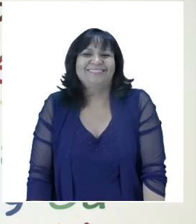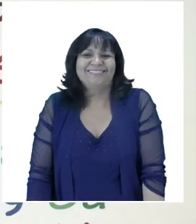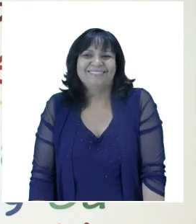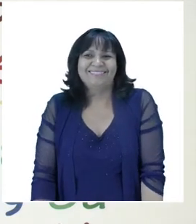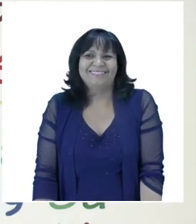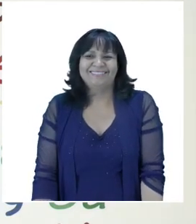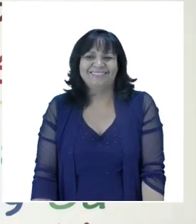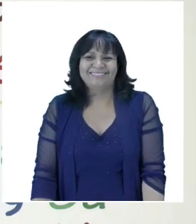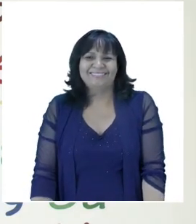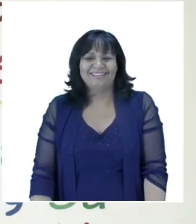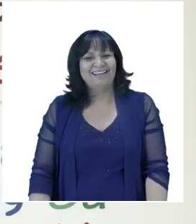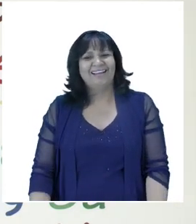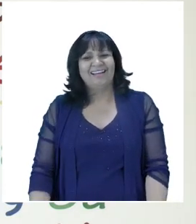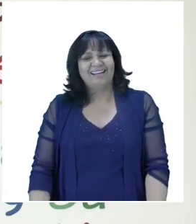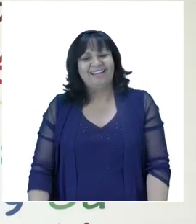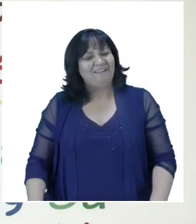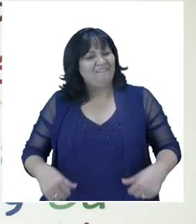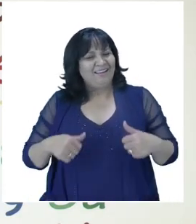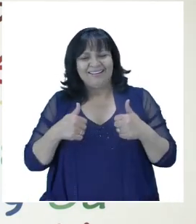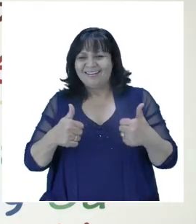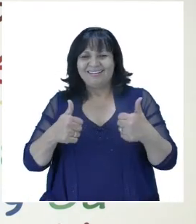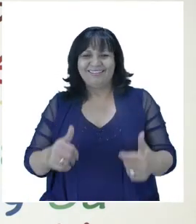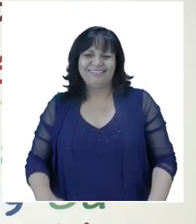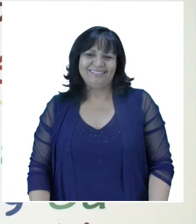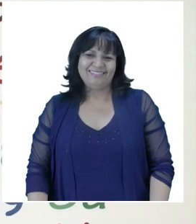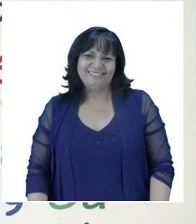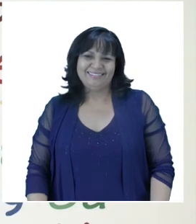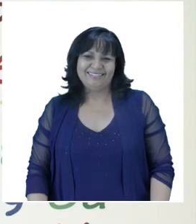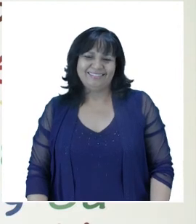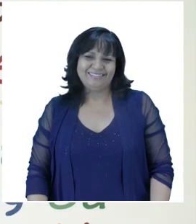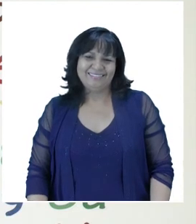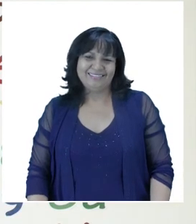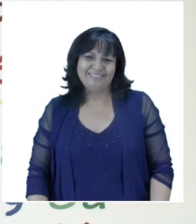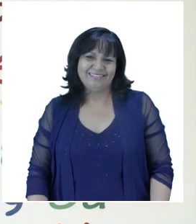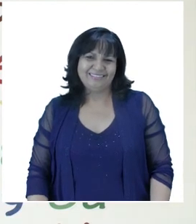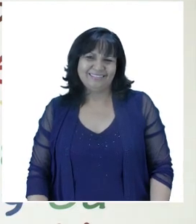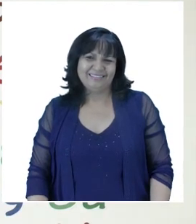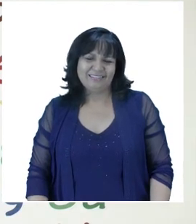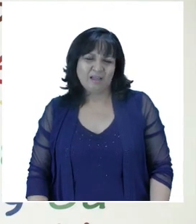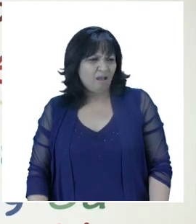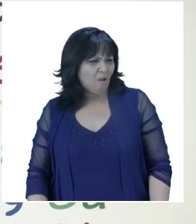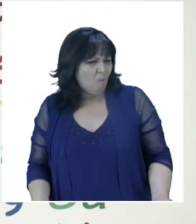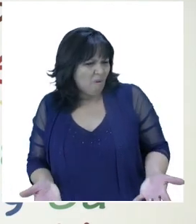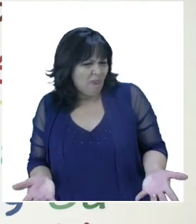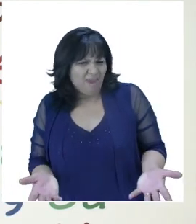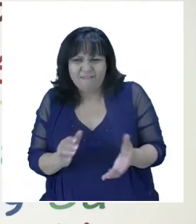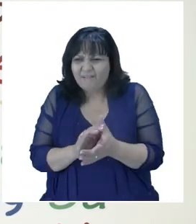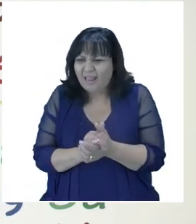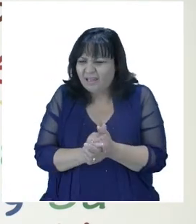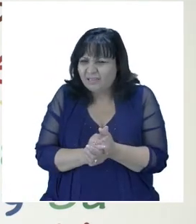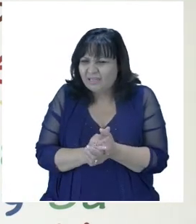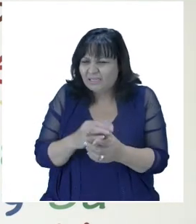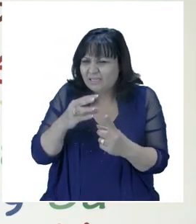away. Good job, everyone. But I have not seen our very special